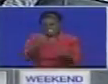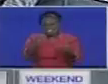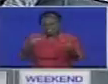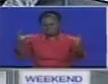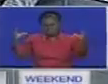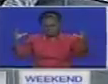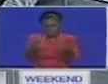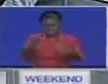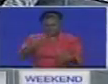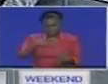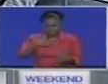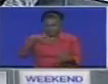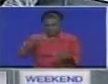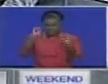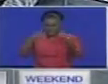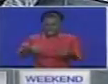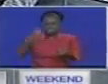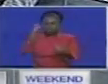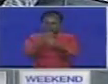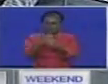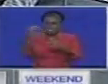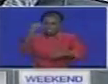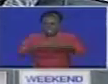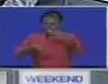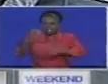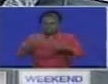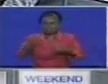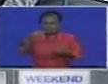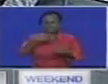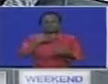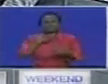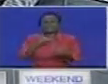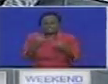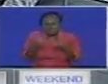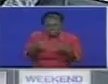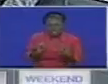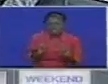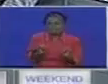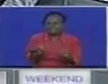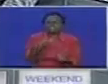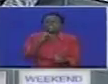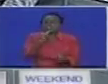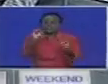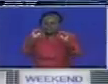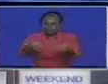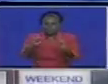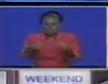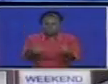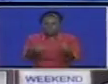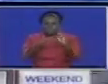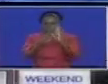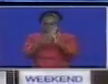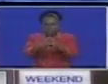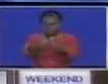parties are able to conduct the kind of election that we are attempting to conduct. Mm-hmm. It is not possible, like I was